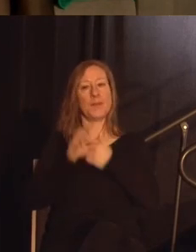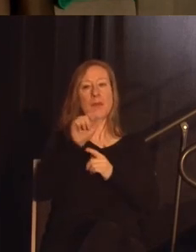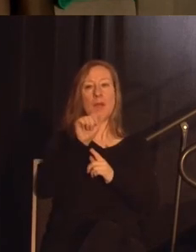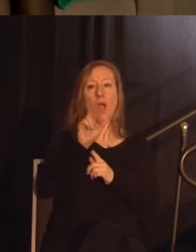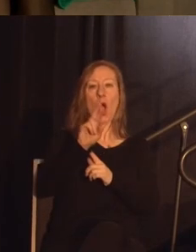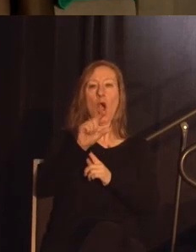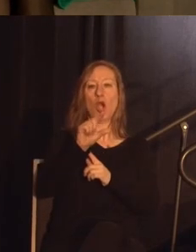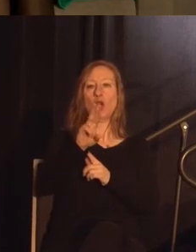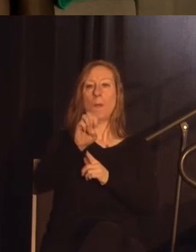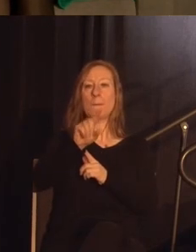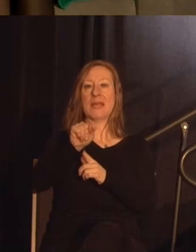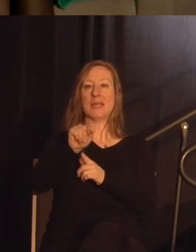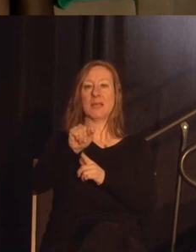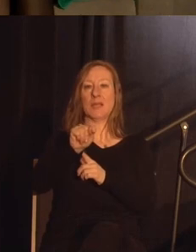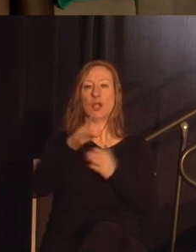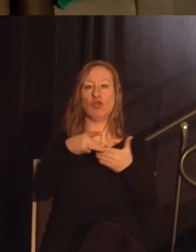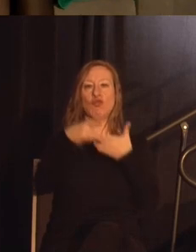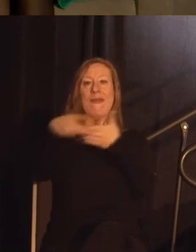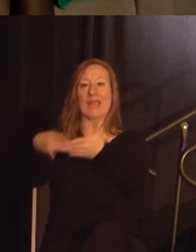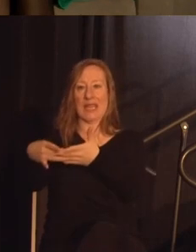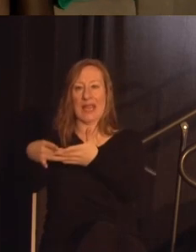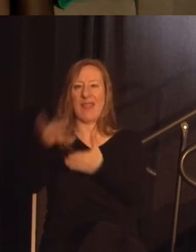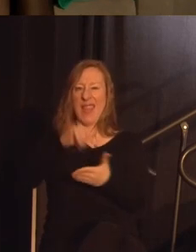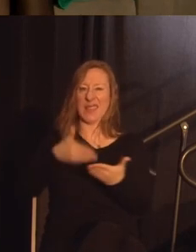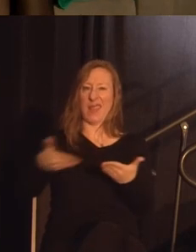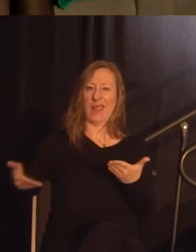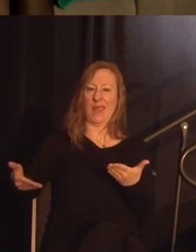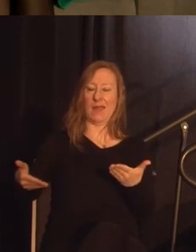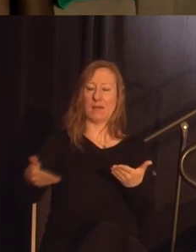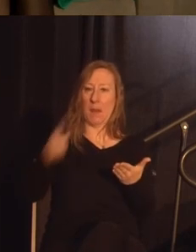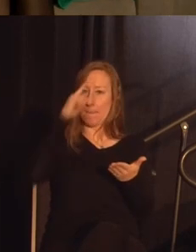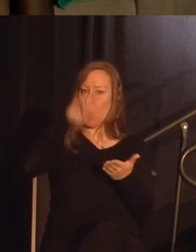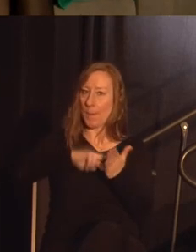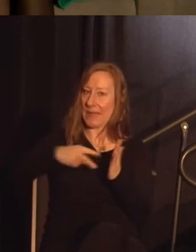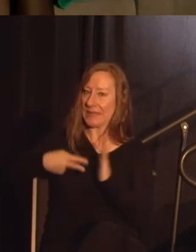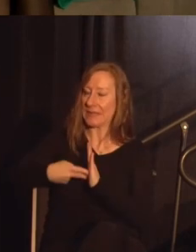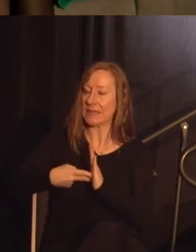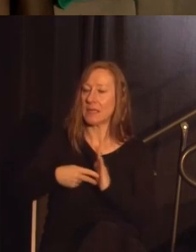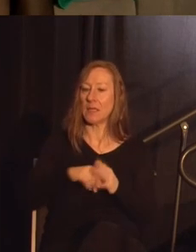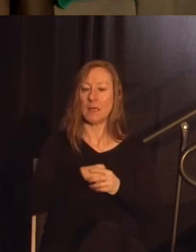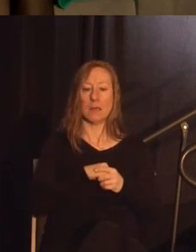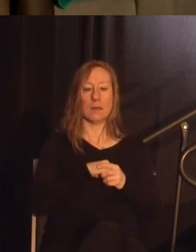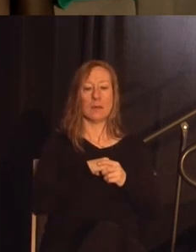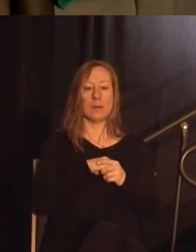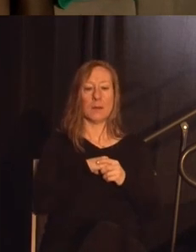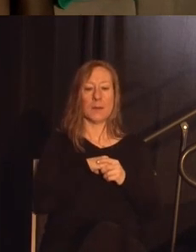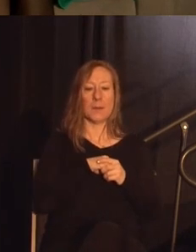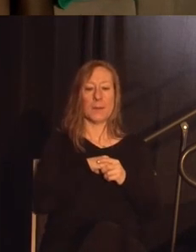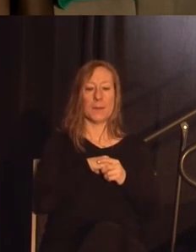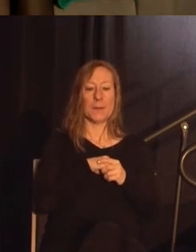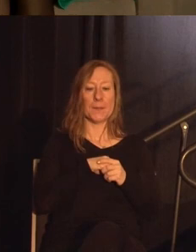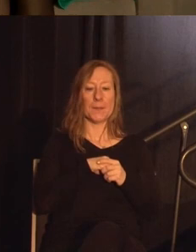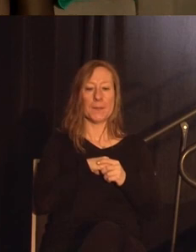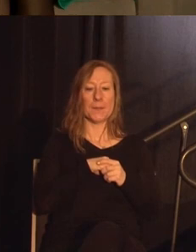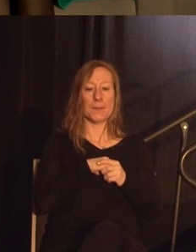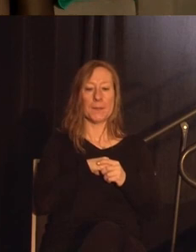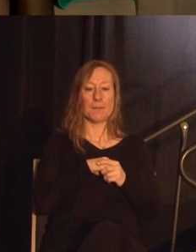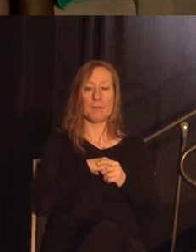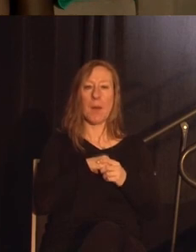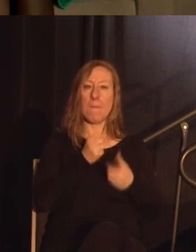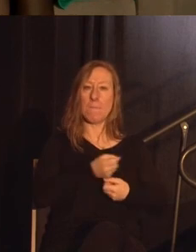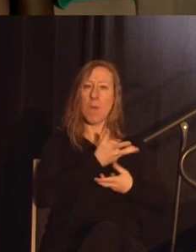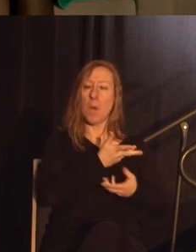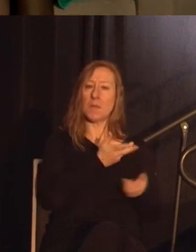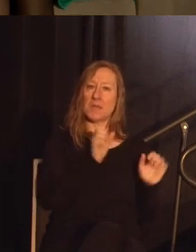does it have a purpose, like you just said? But I would also argue, you know, the other side of things is that often that poems have arguments, too, in